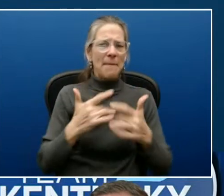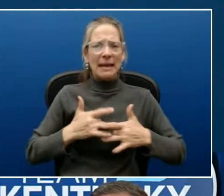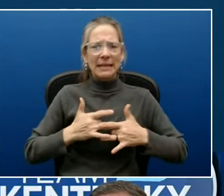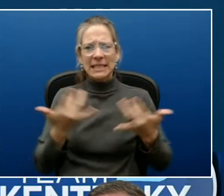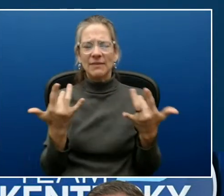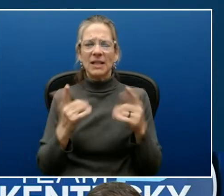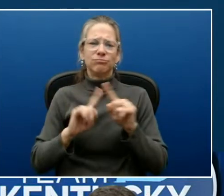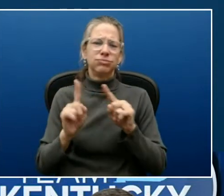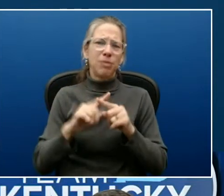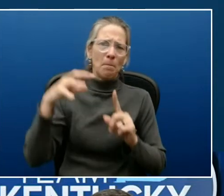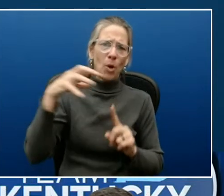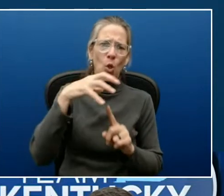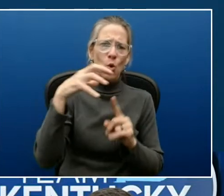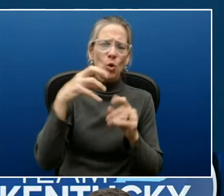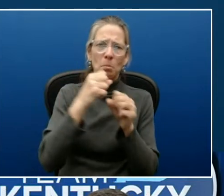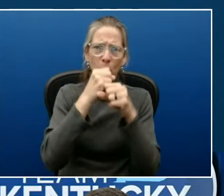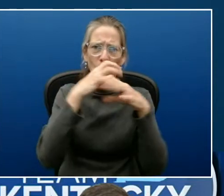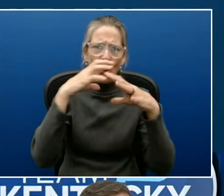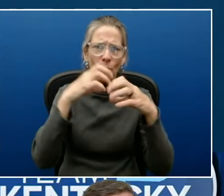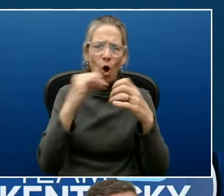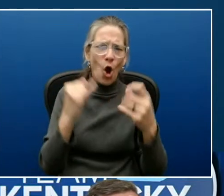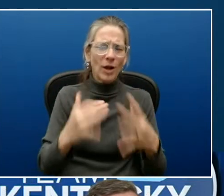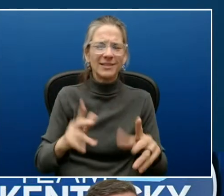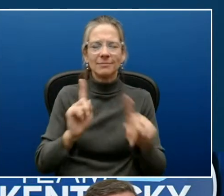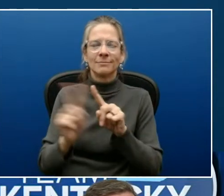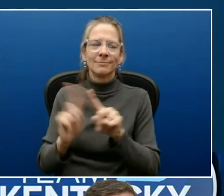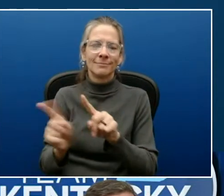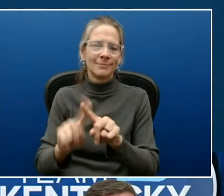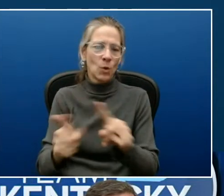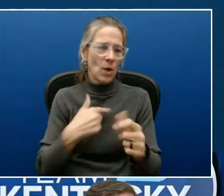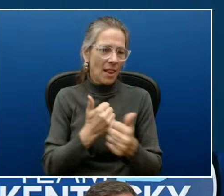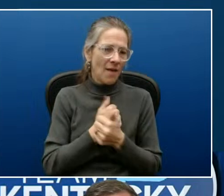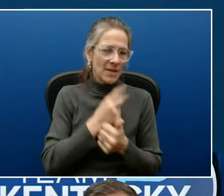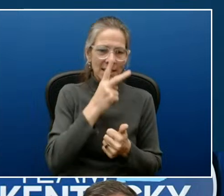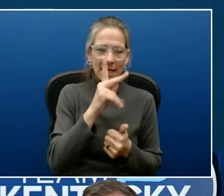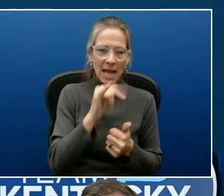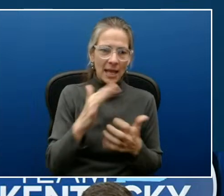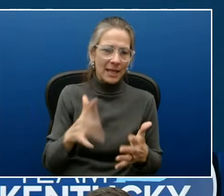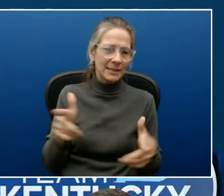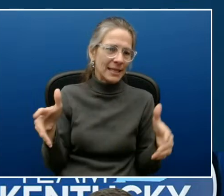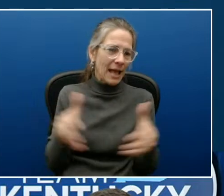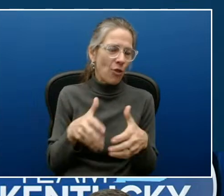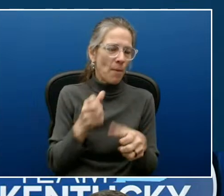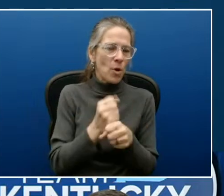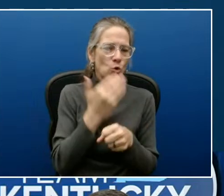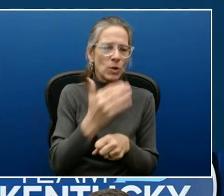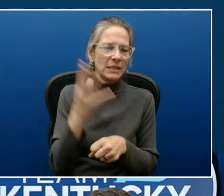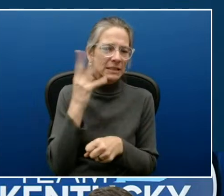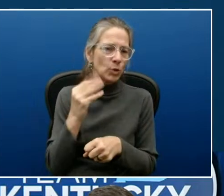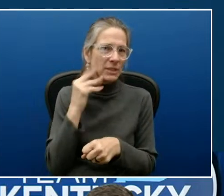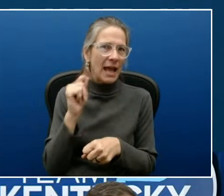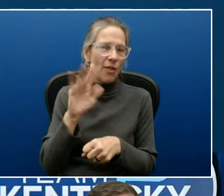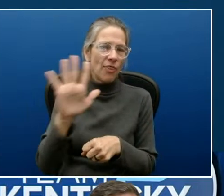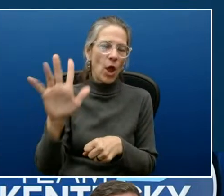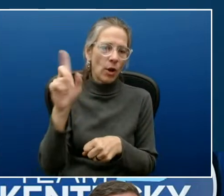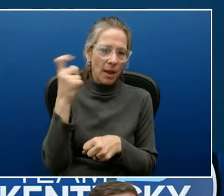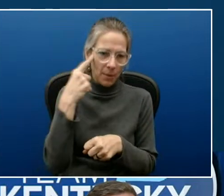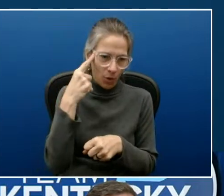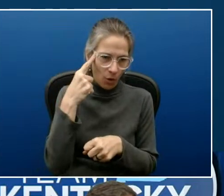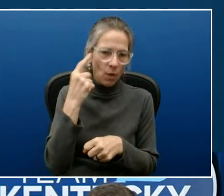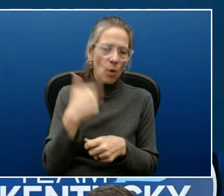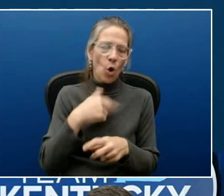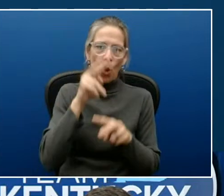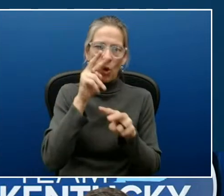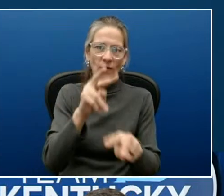balloon artists, and so much more. We love seeing Kentuckians gather and make good experiences at their capital, and we're looking forward to